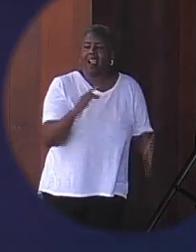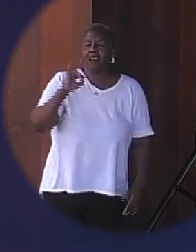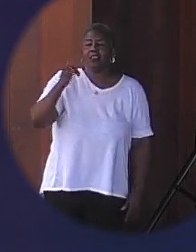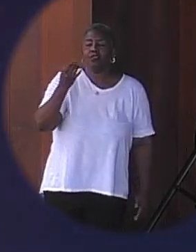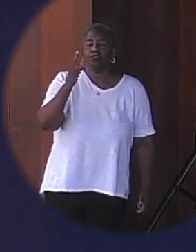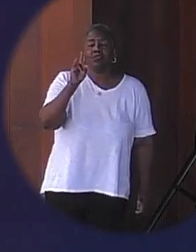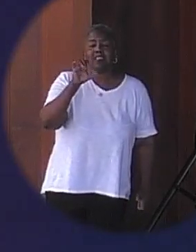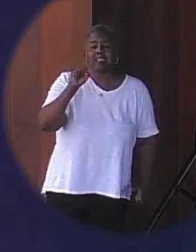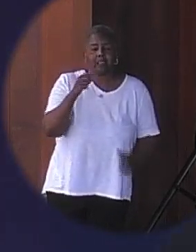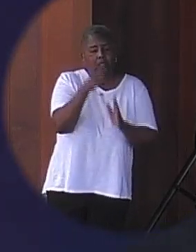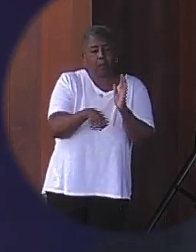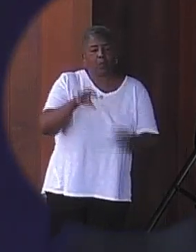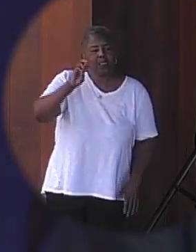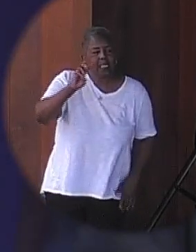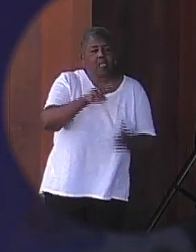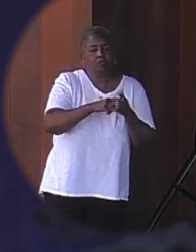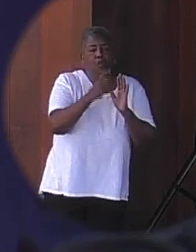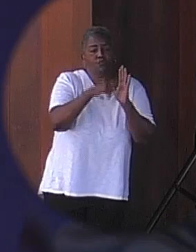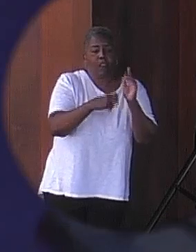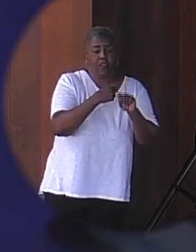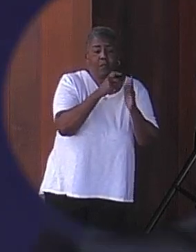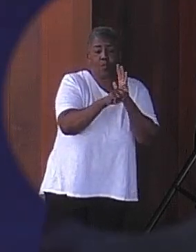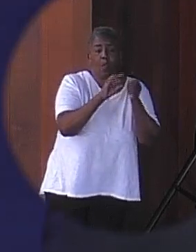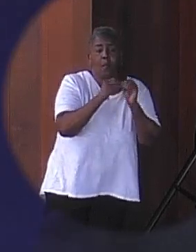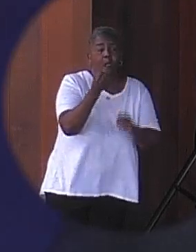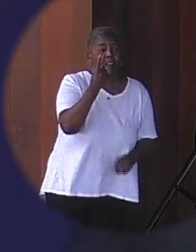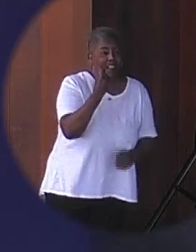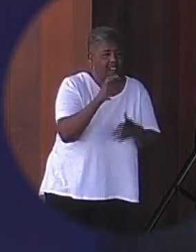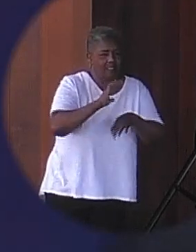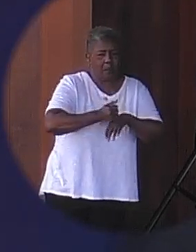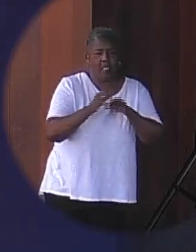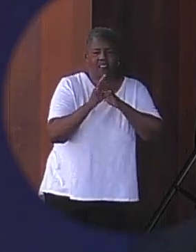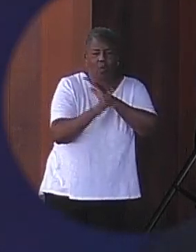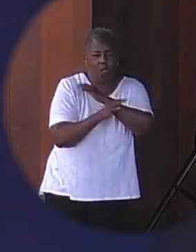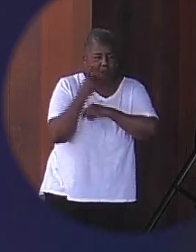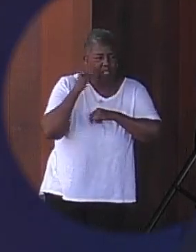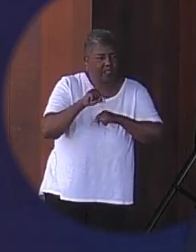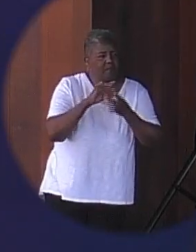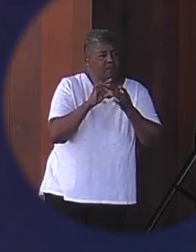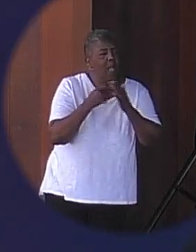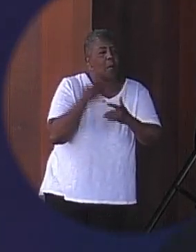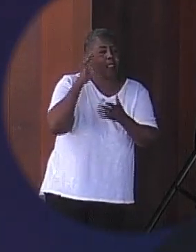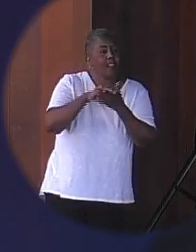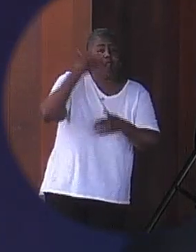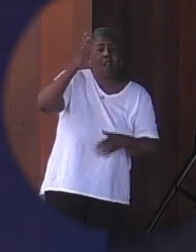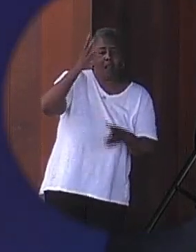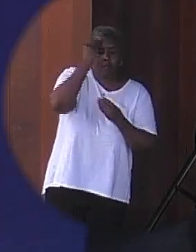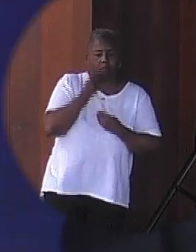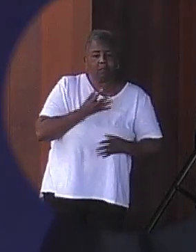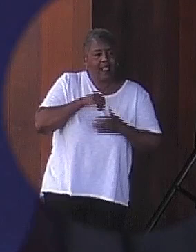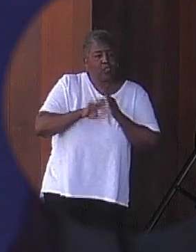chapter 6. I want to begin reading in verse number 11, what sets the foundation for what I believe God desires to speak into